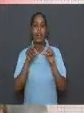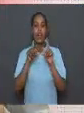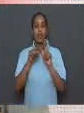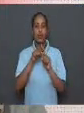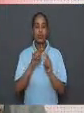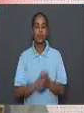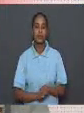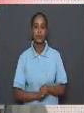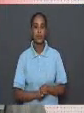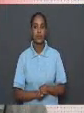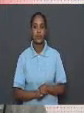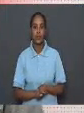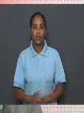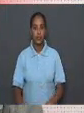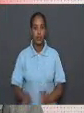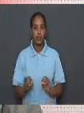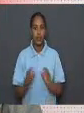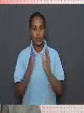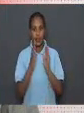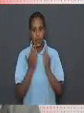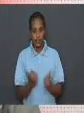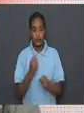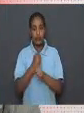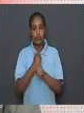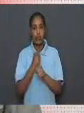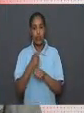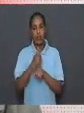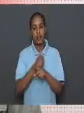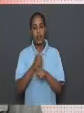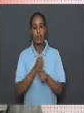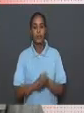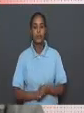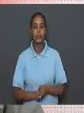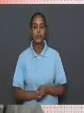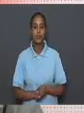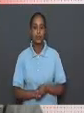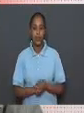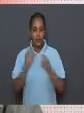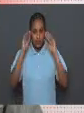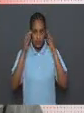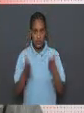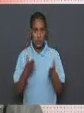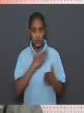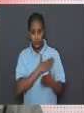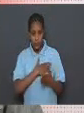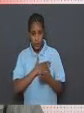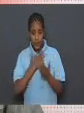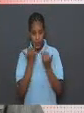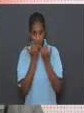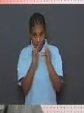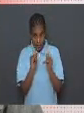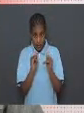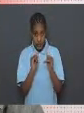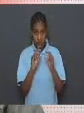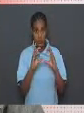Students, let us do an activity. Teacher, please divide the class into groups of 4